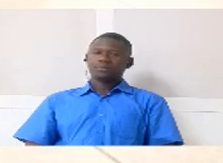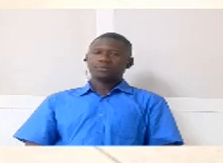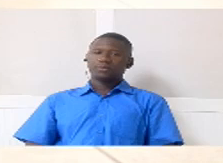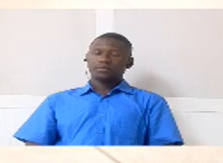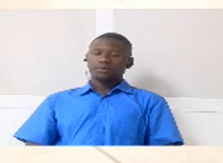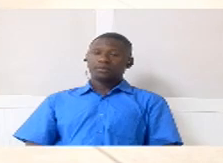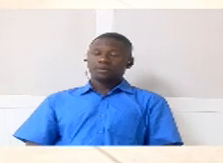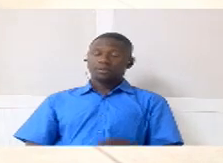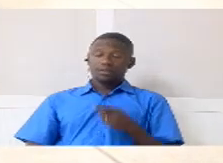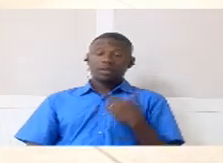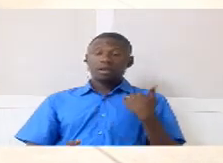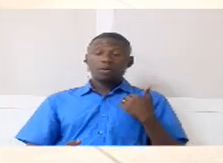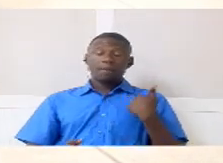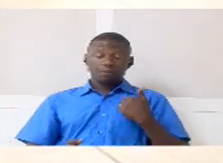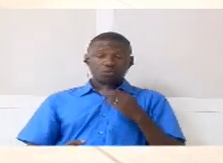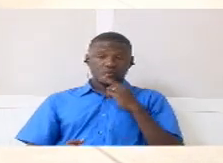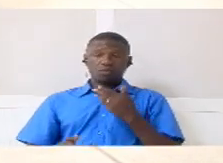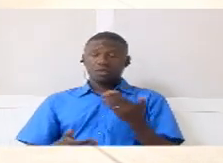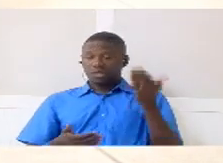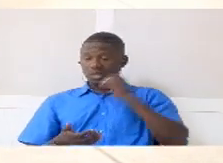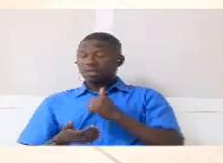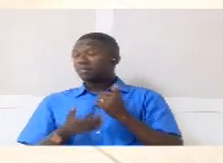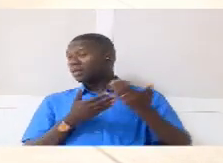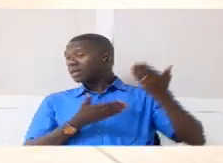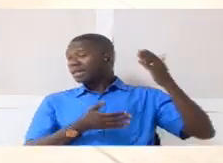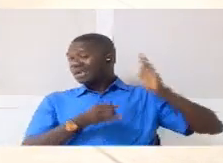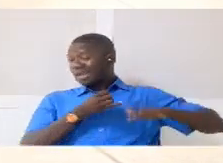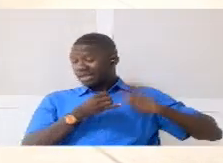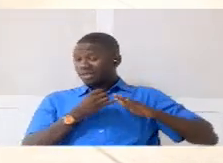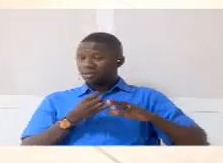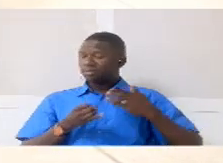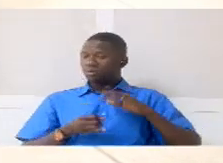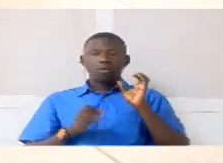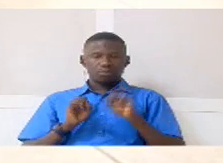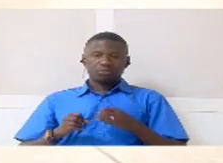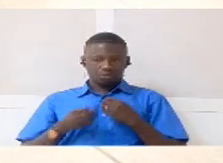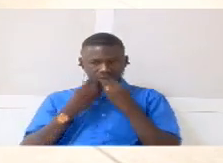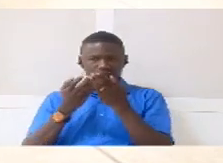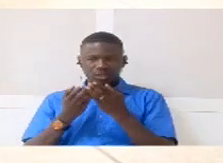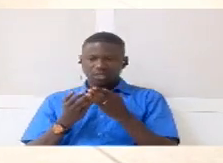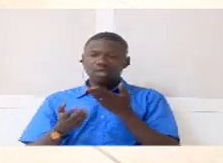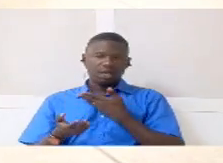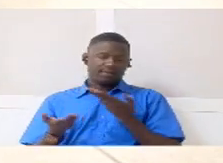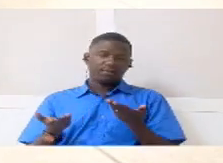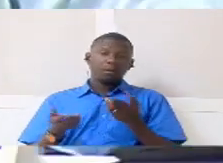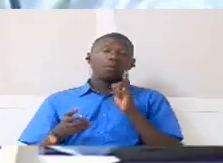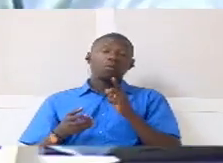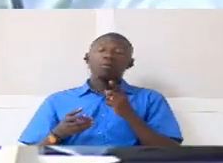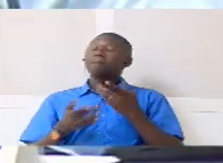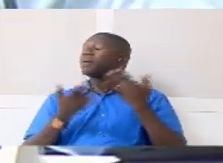The ones that came lastly, I was not there. I cannot say anything about them. But in most cases, they came without any